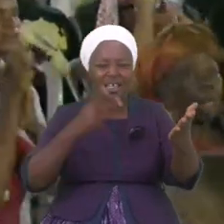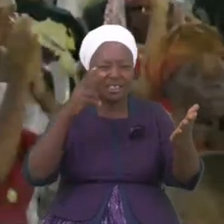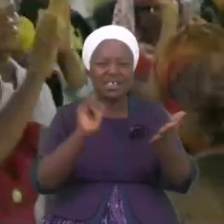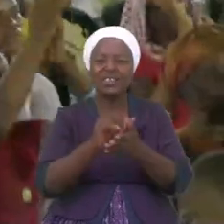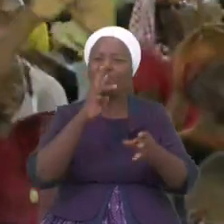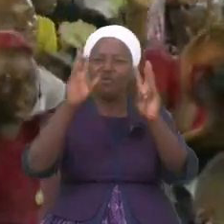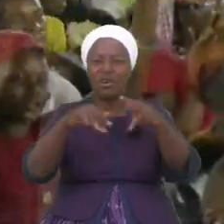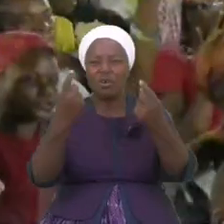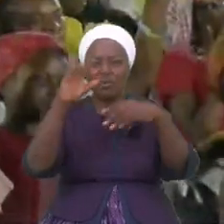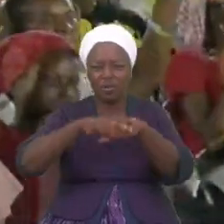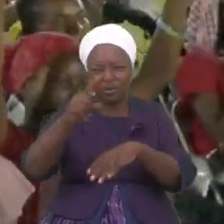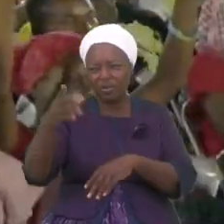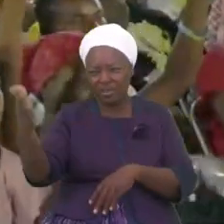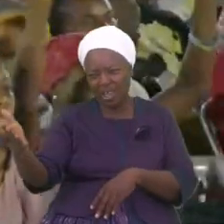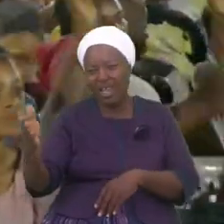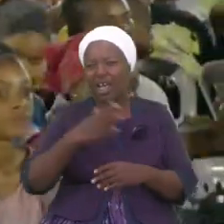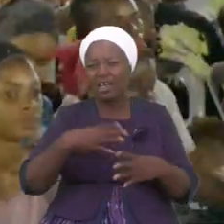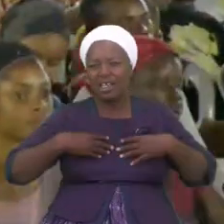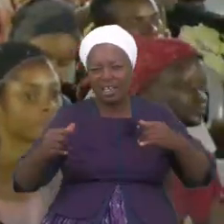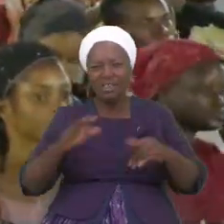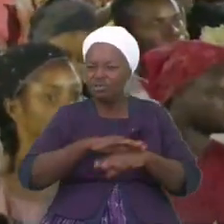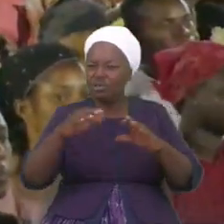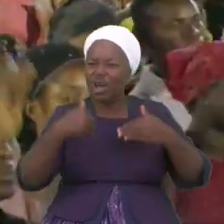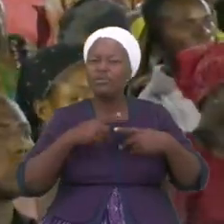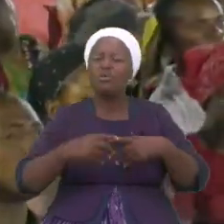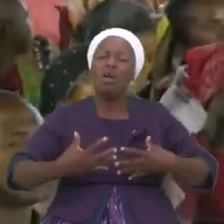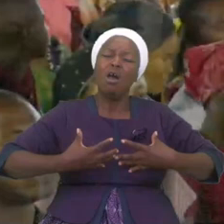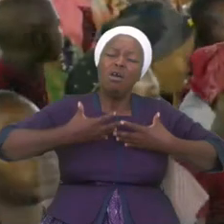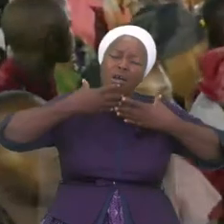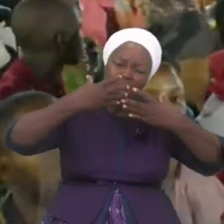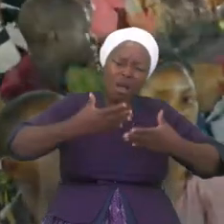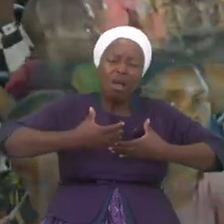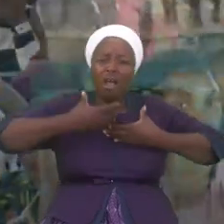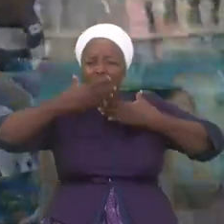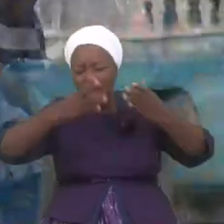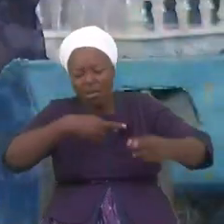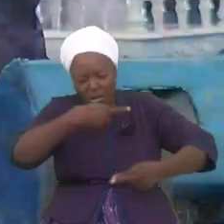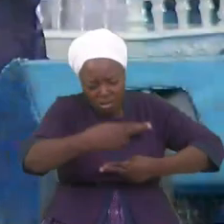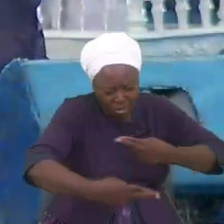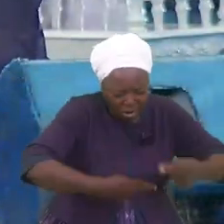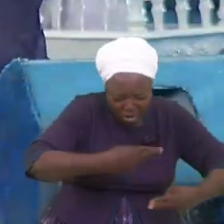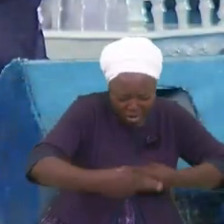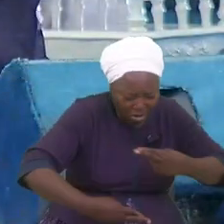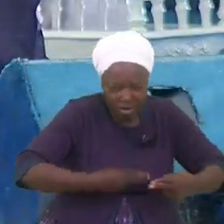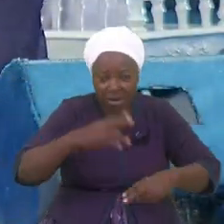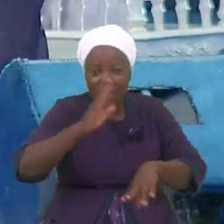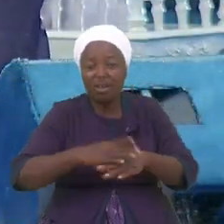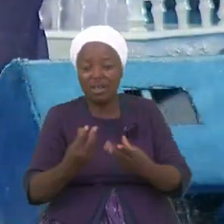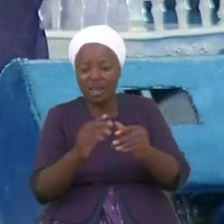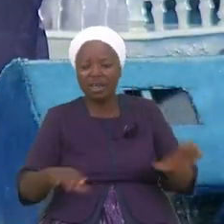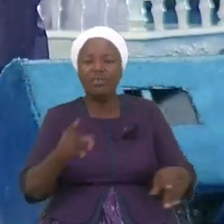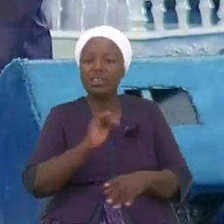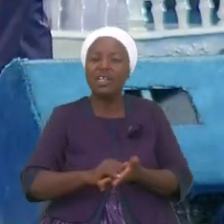there. Healing. And we don't have to, you know, shout and, you know, roll on the ground. The rain will just come upon